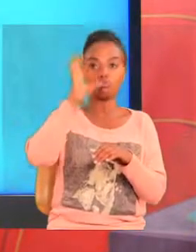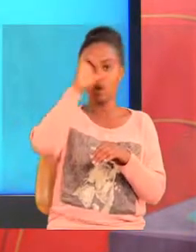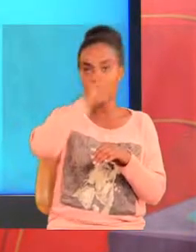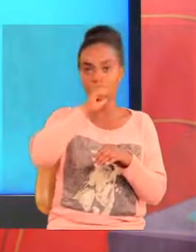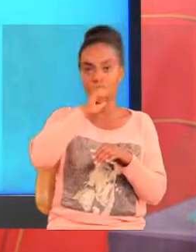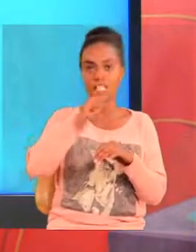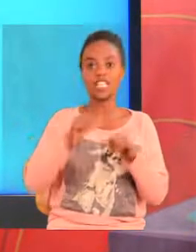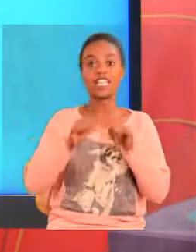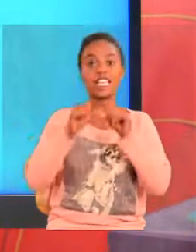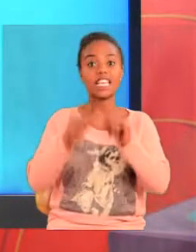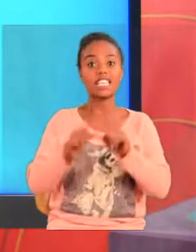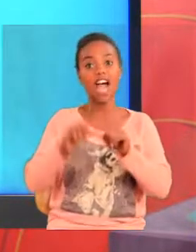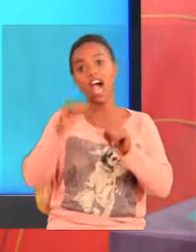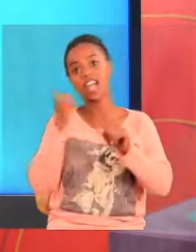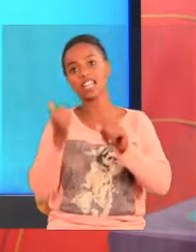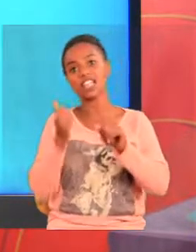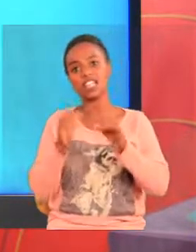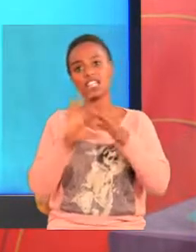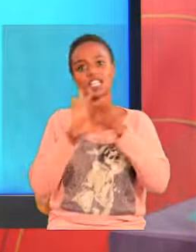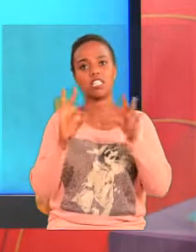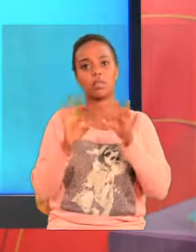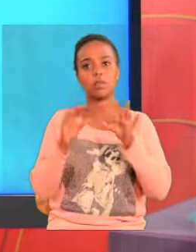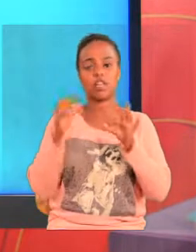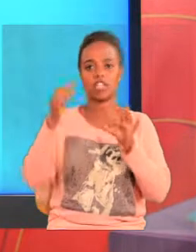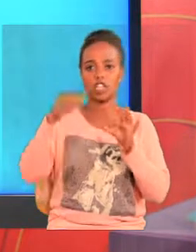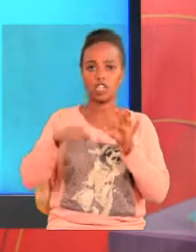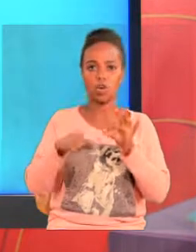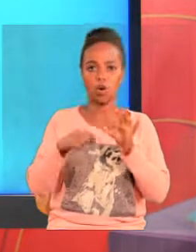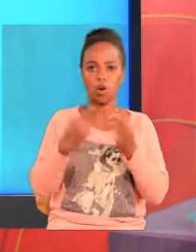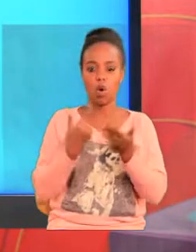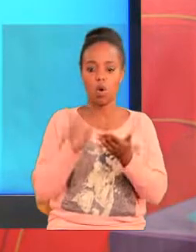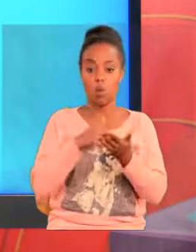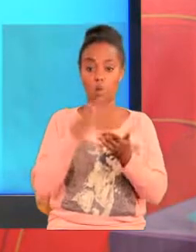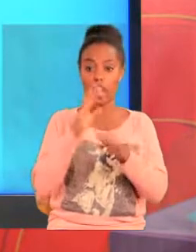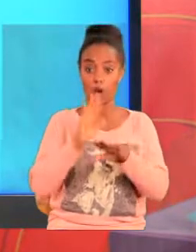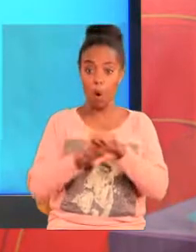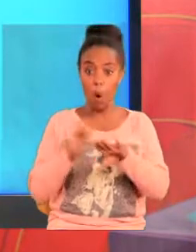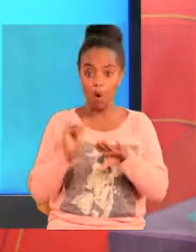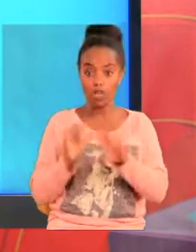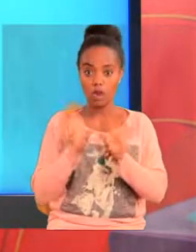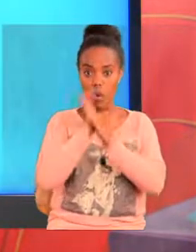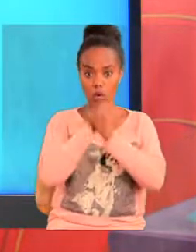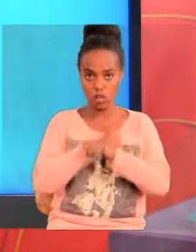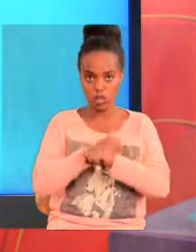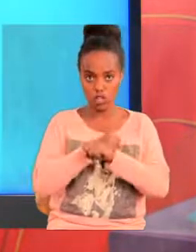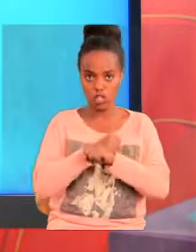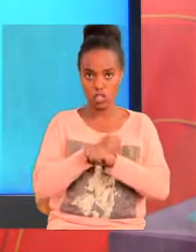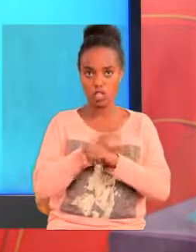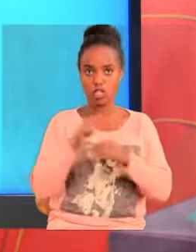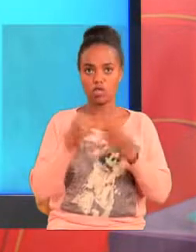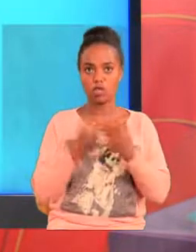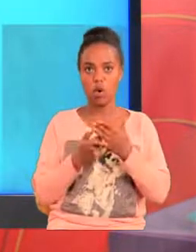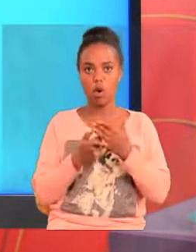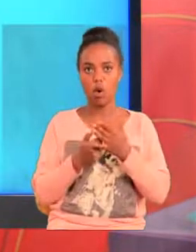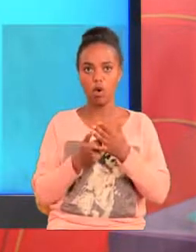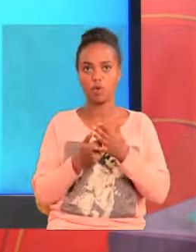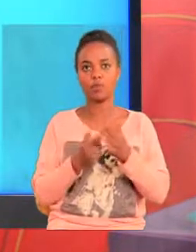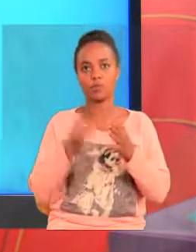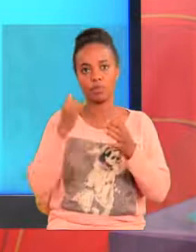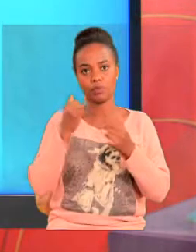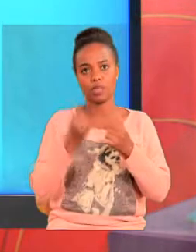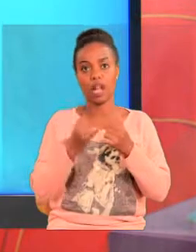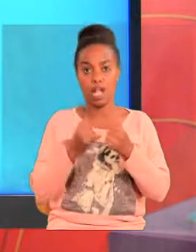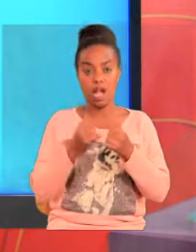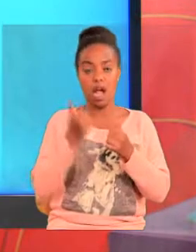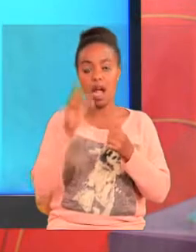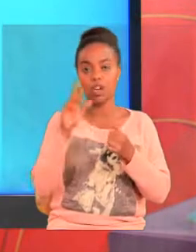another statement Q, we call conclusion. So, argument is an assertion